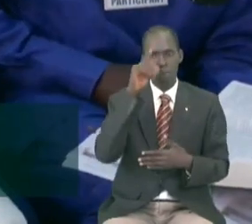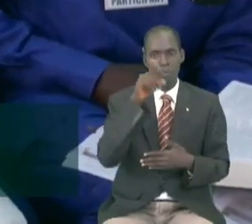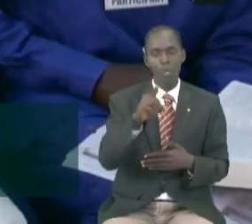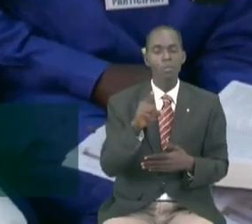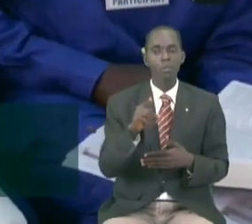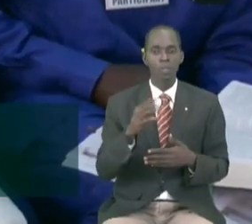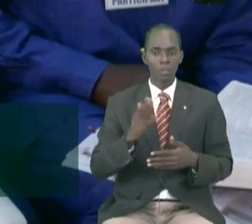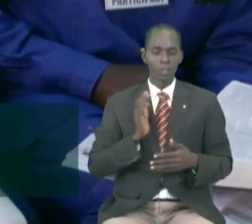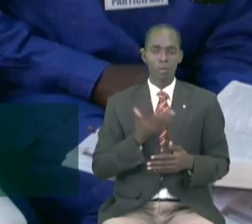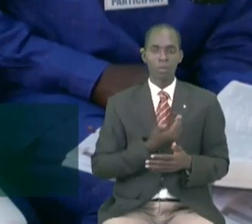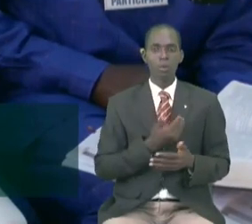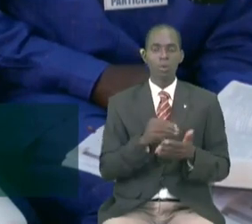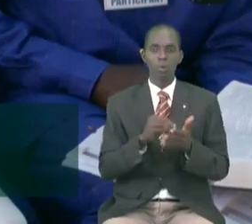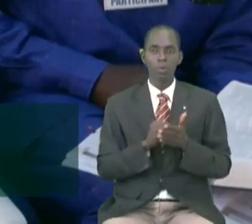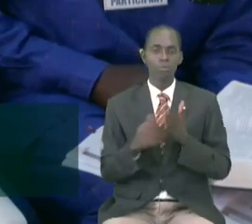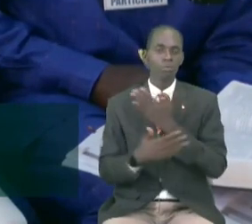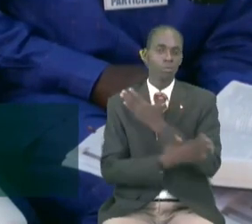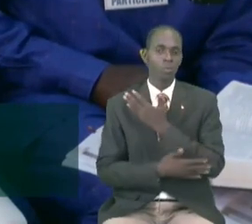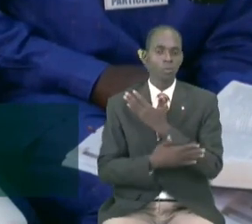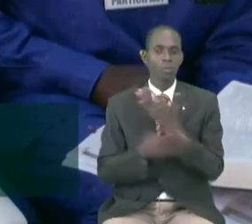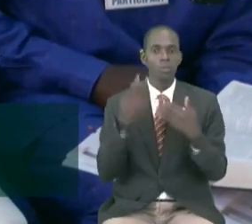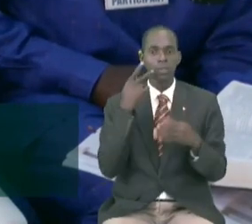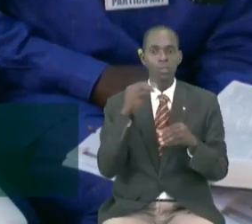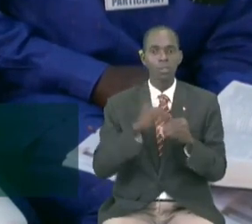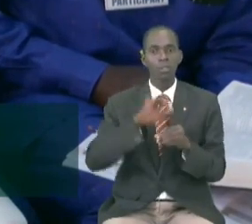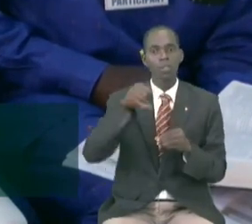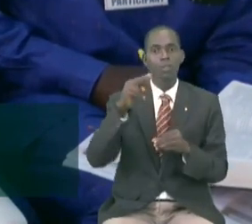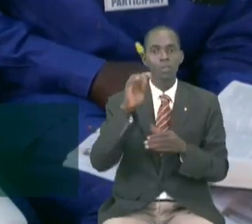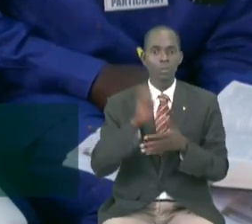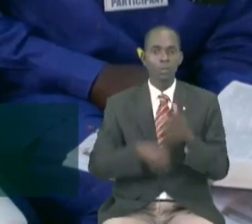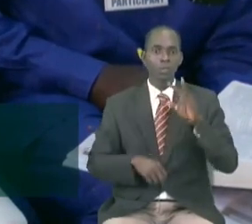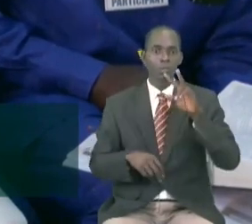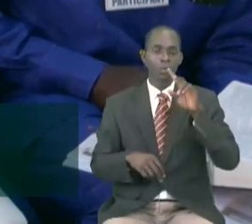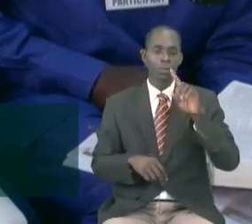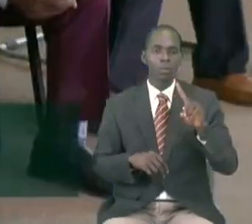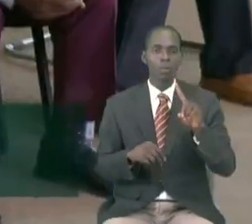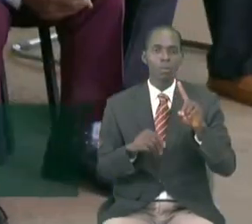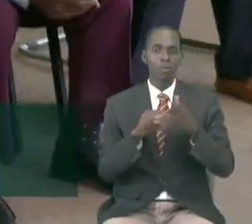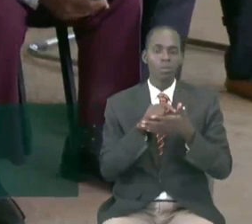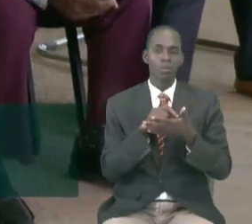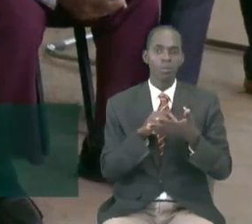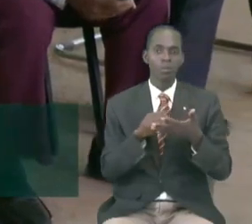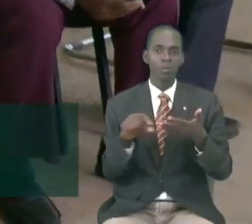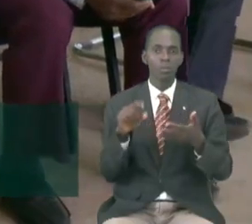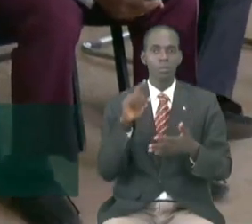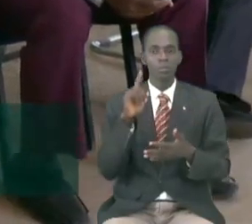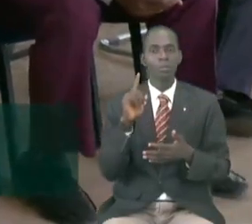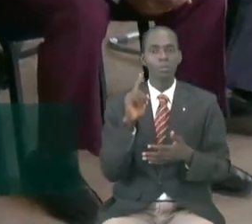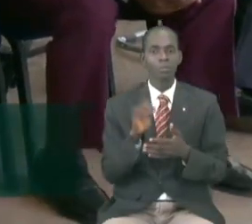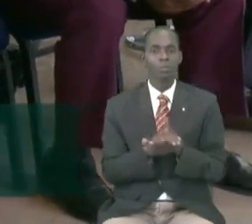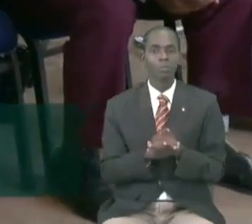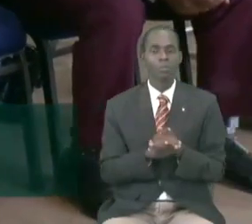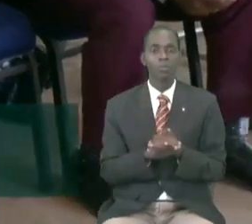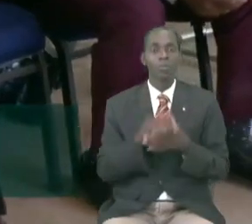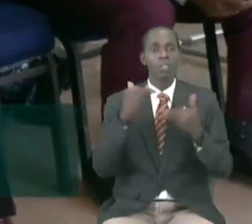reading from verse 1. Now the word of the Lord came unto Jonah, the son of Amittai,